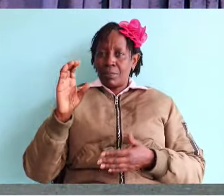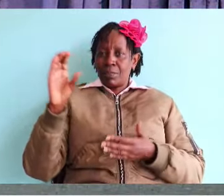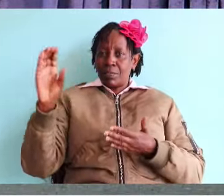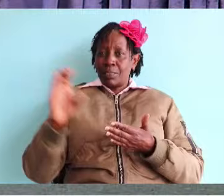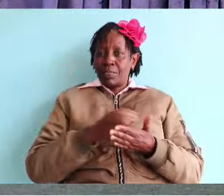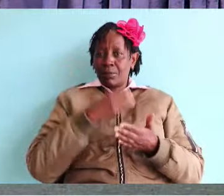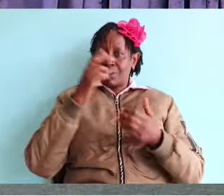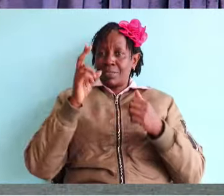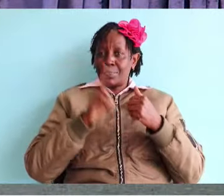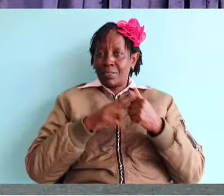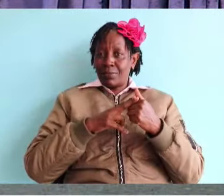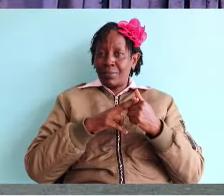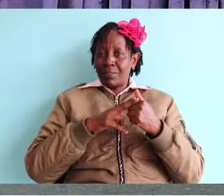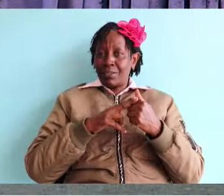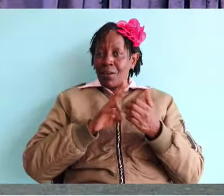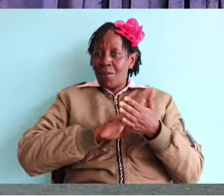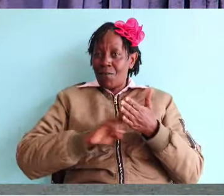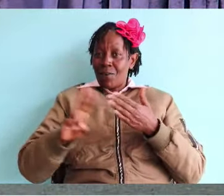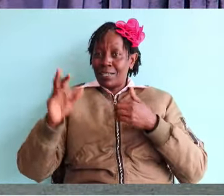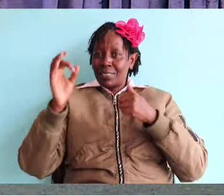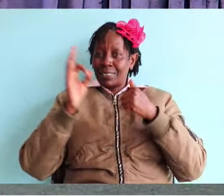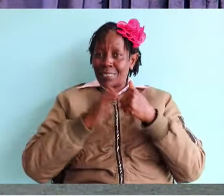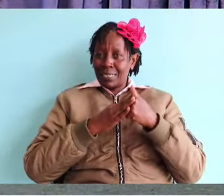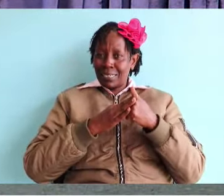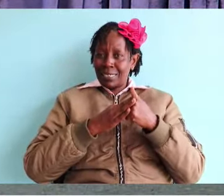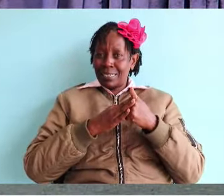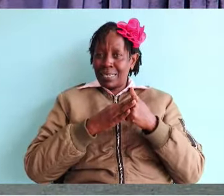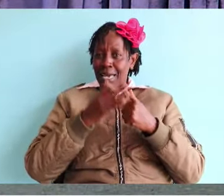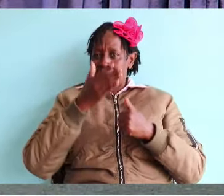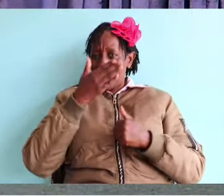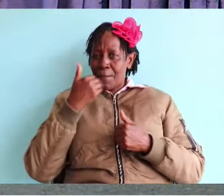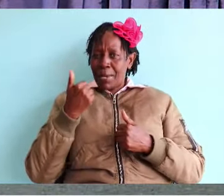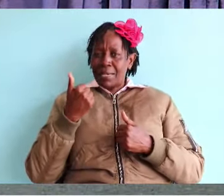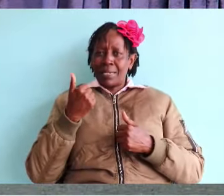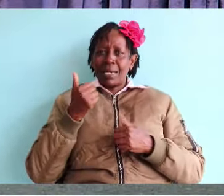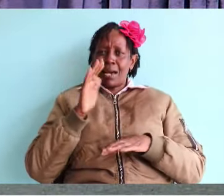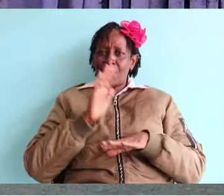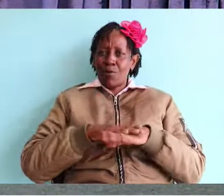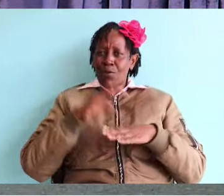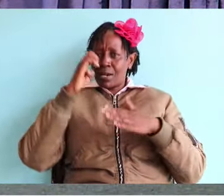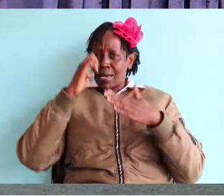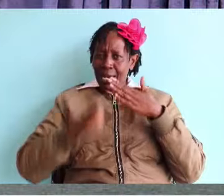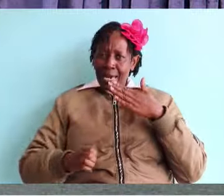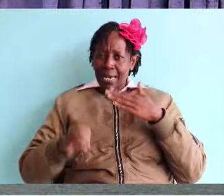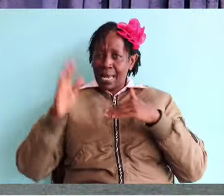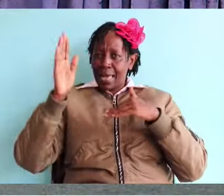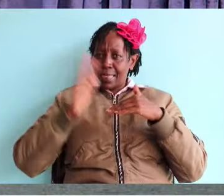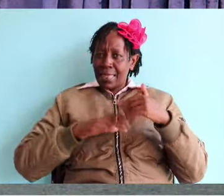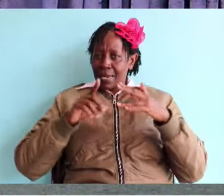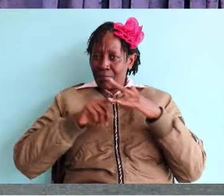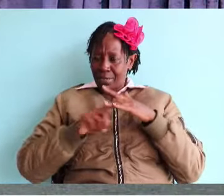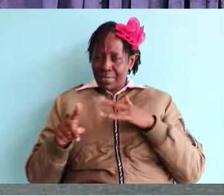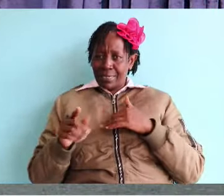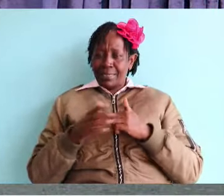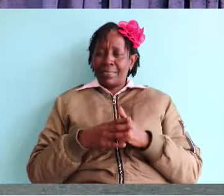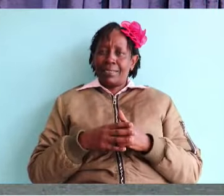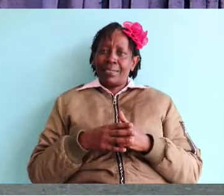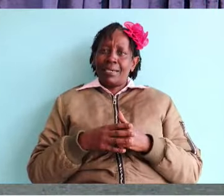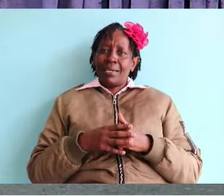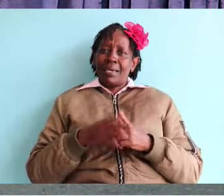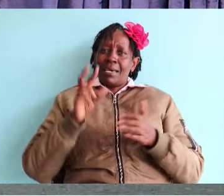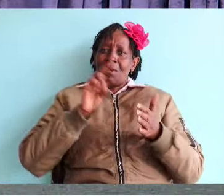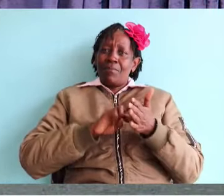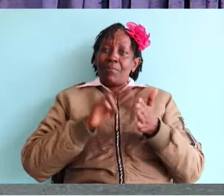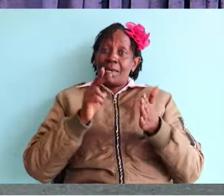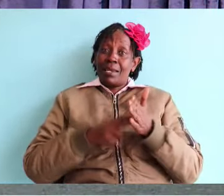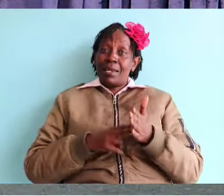end of a matter is better than the beginning, and patience is better than pride. And we